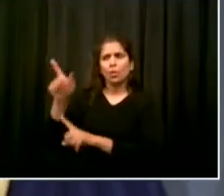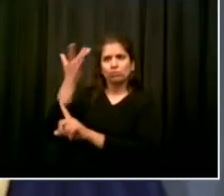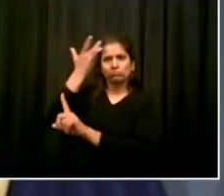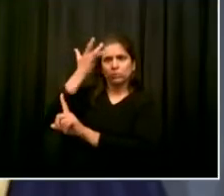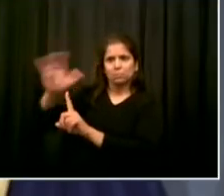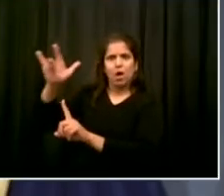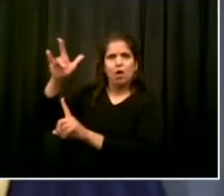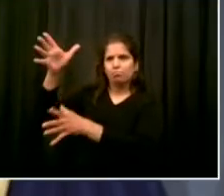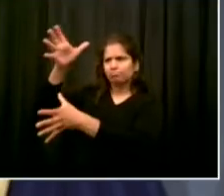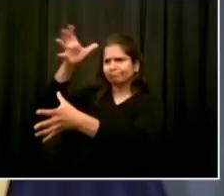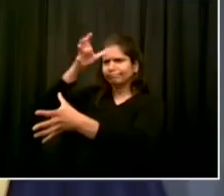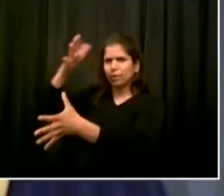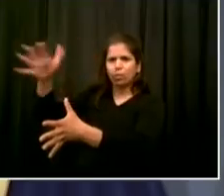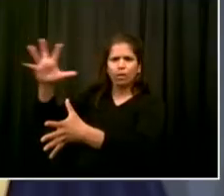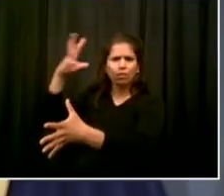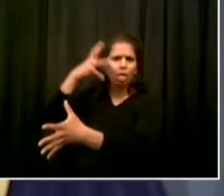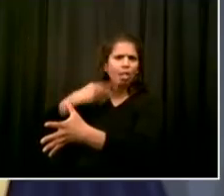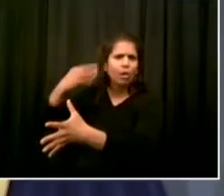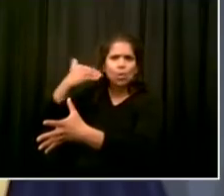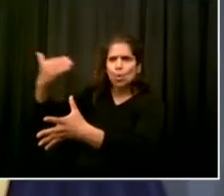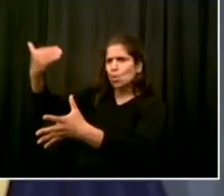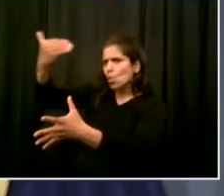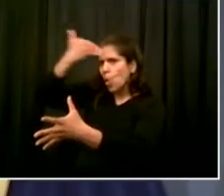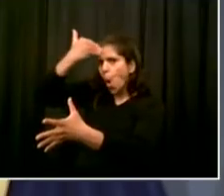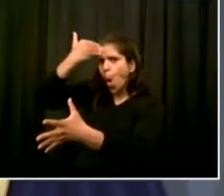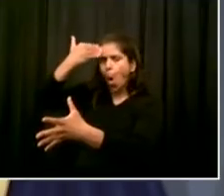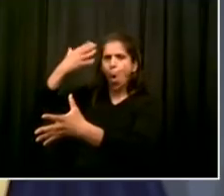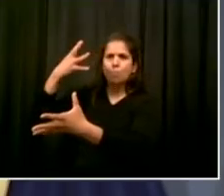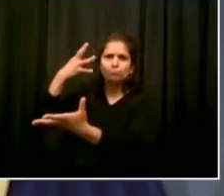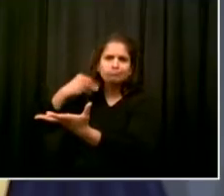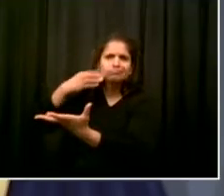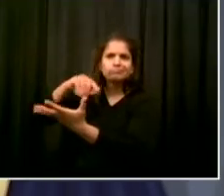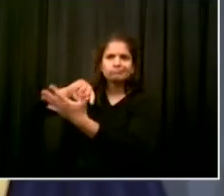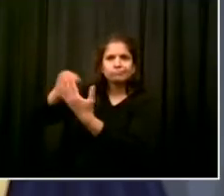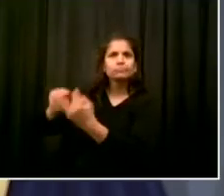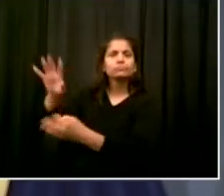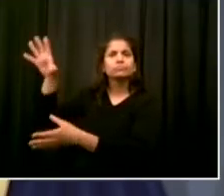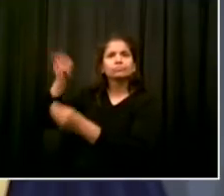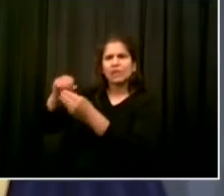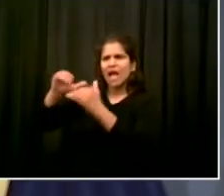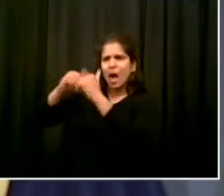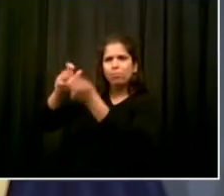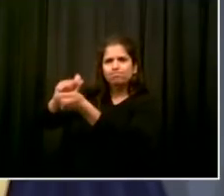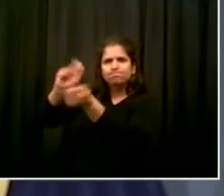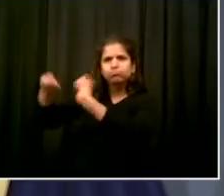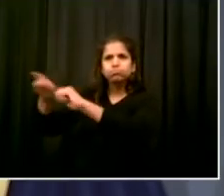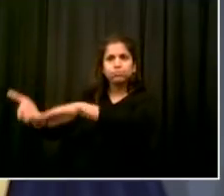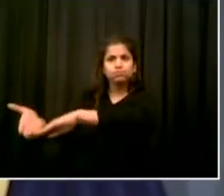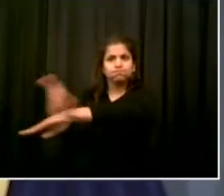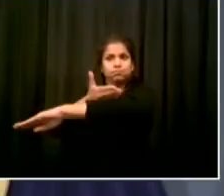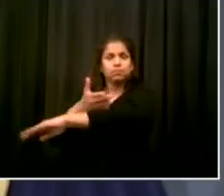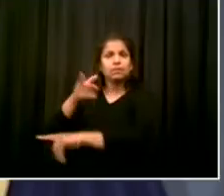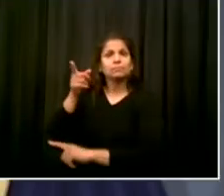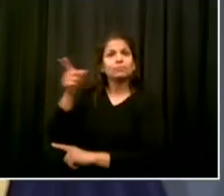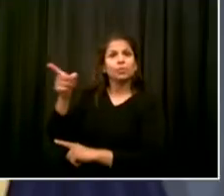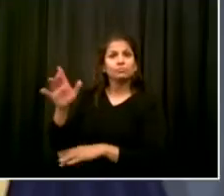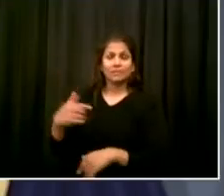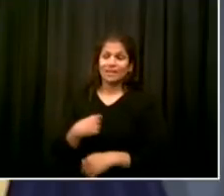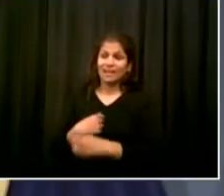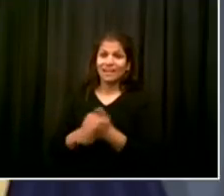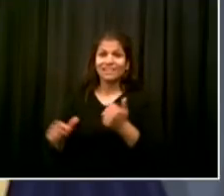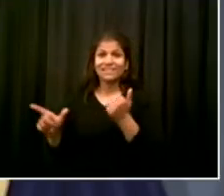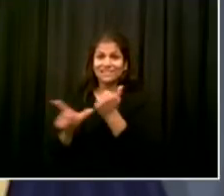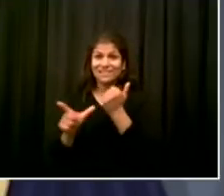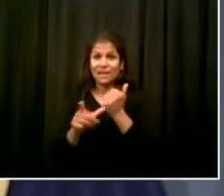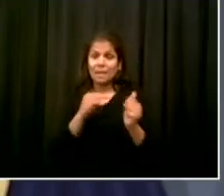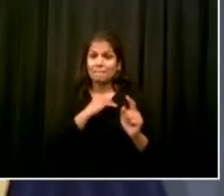reformer her whole life. First Deputy Mayor Dean Foulahan, who has Department of Correction under him, is looking at these issues. So I think it's